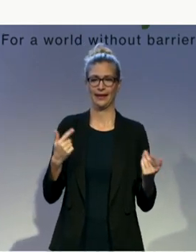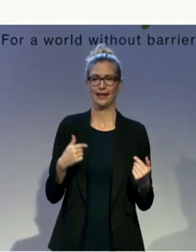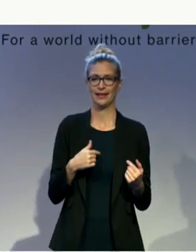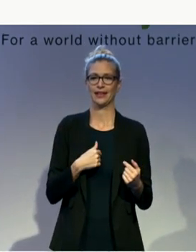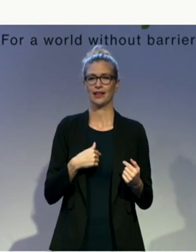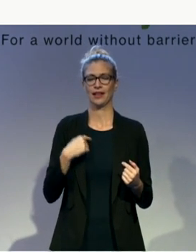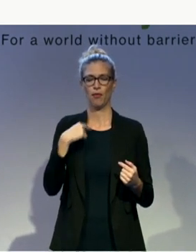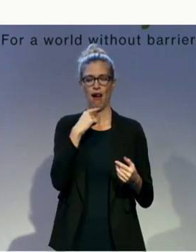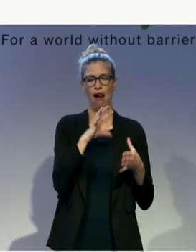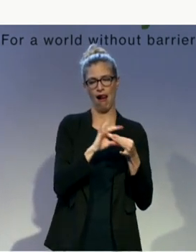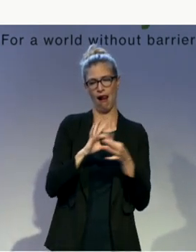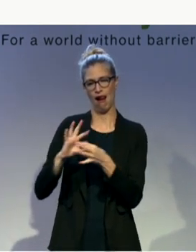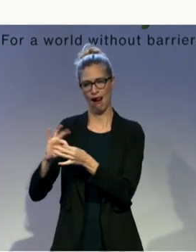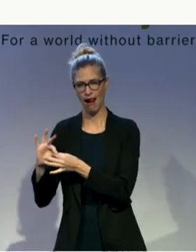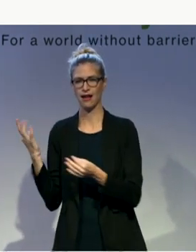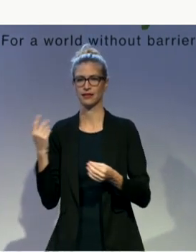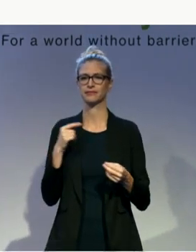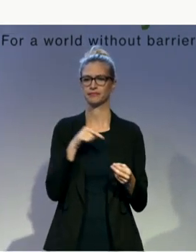election information,